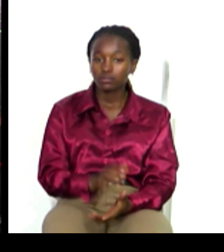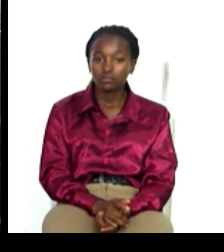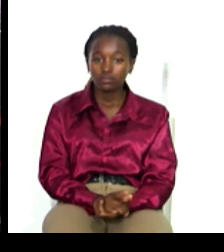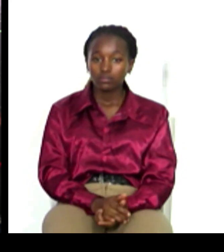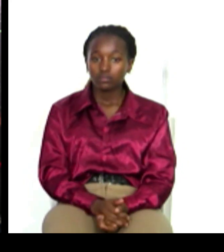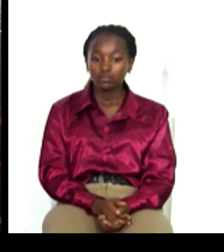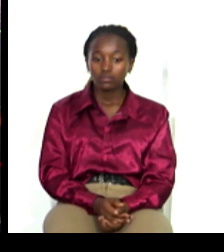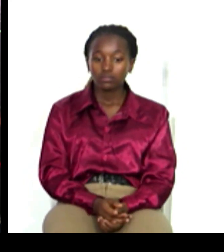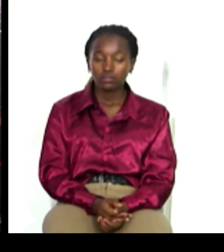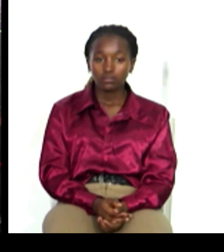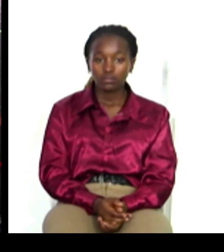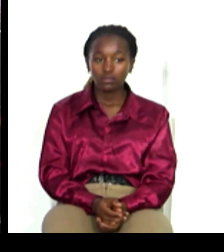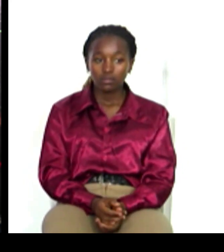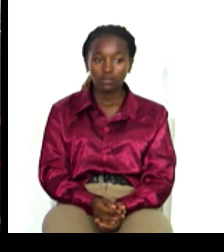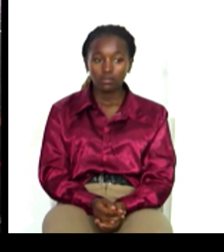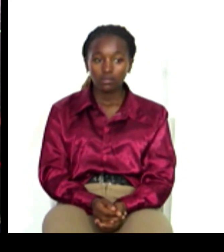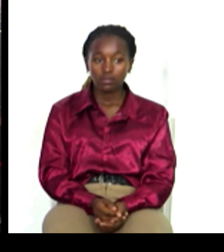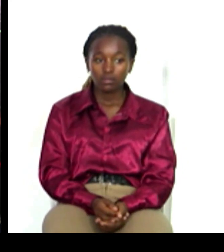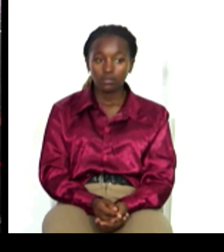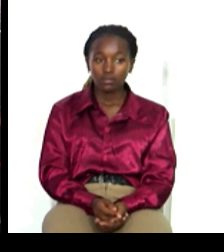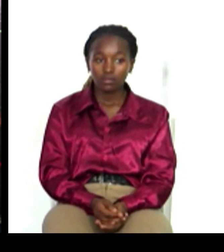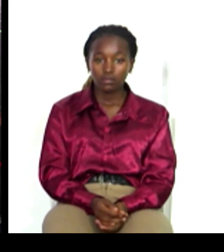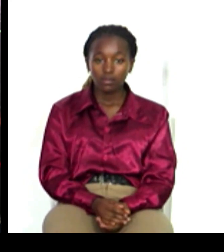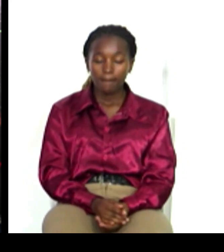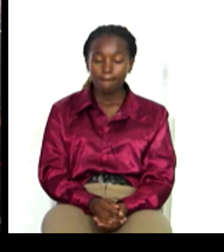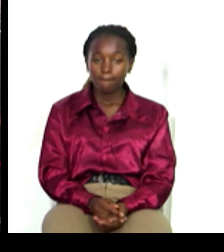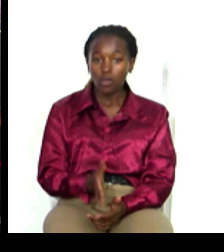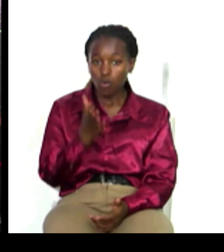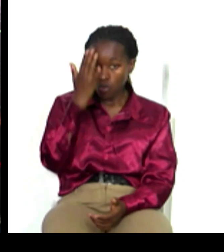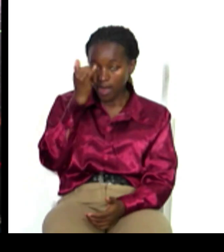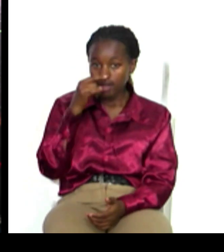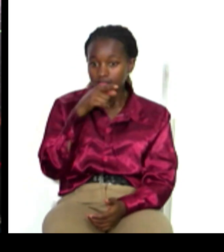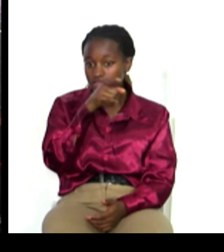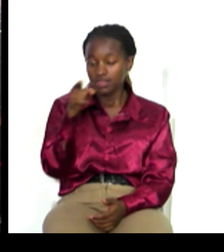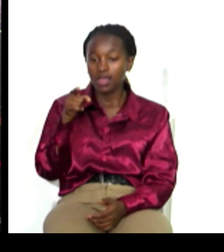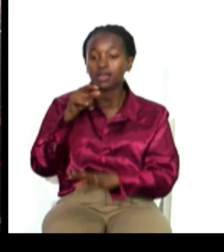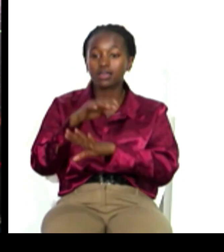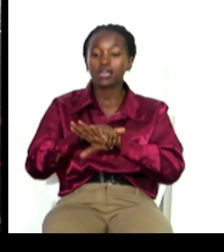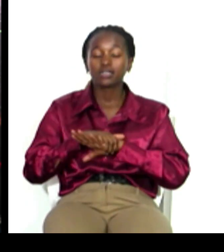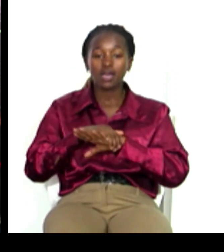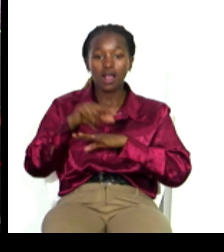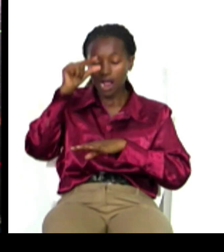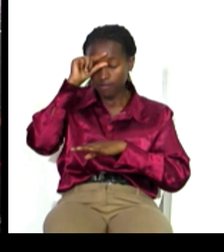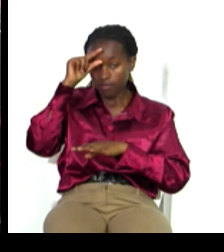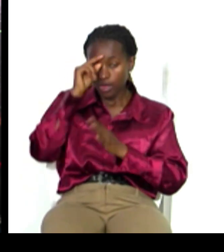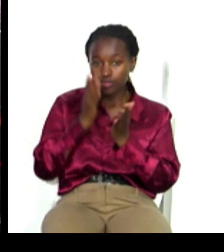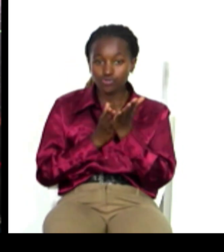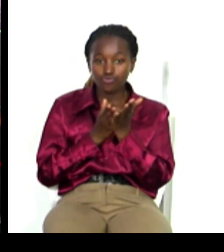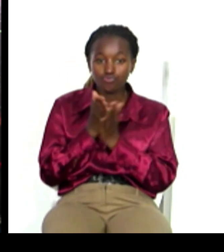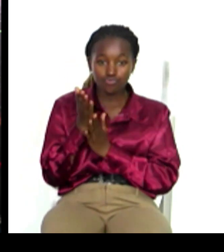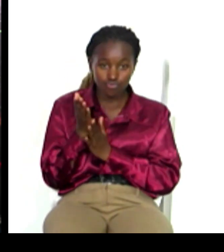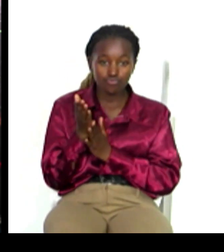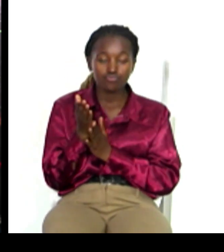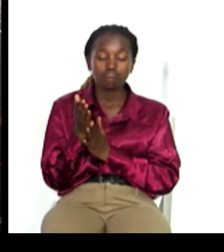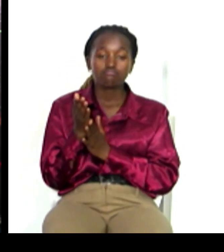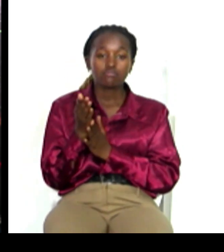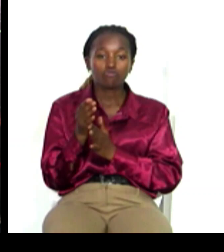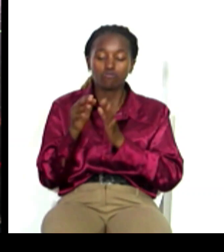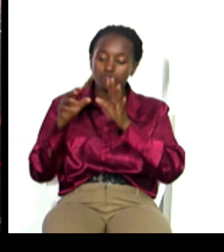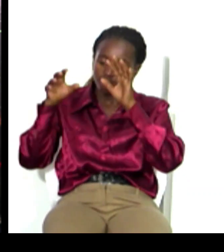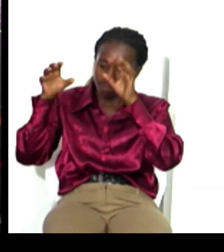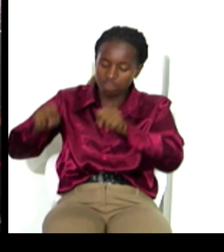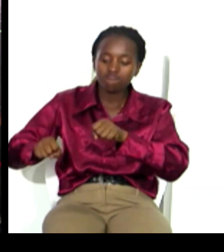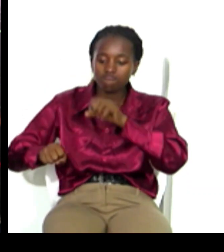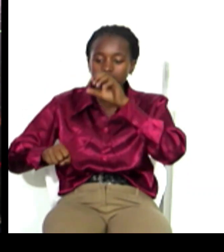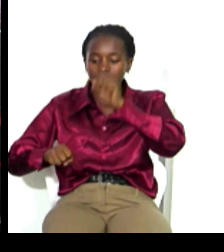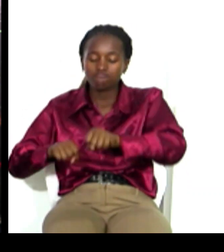not democratic elected Oh. president. They got the government through a coup. Coup counter coup, like